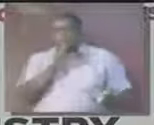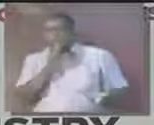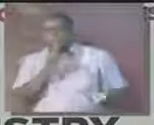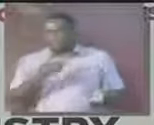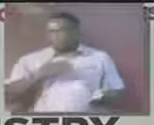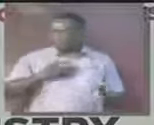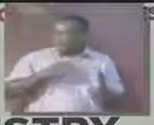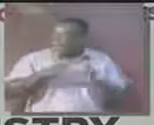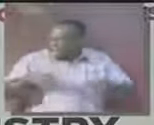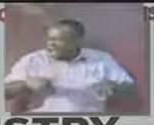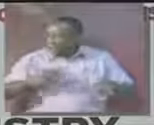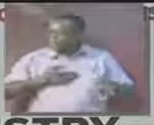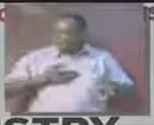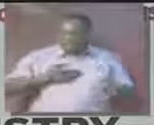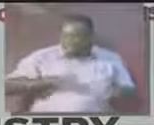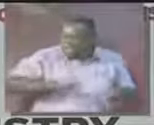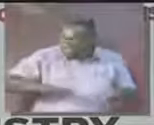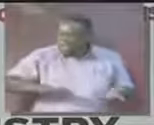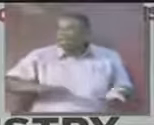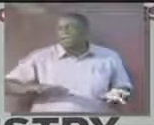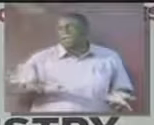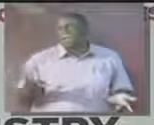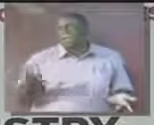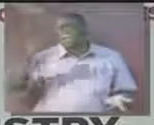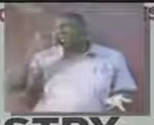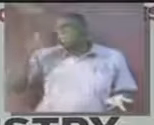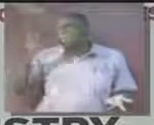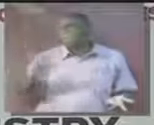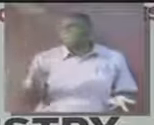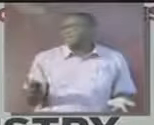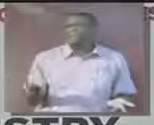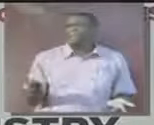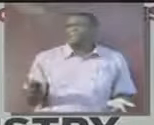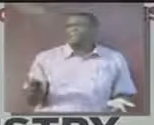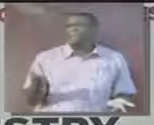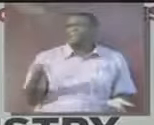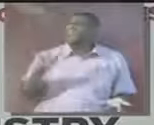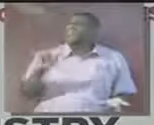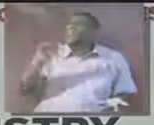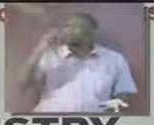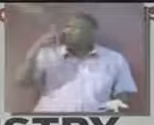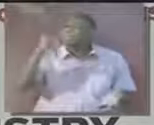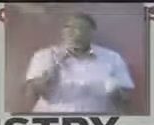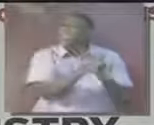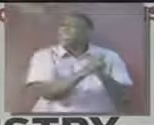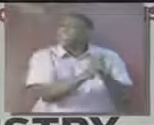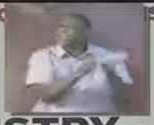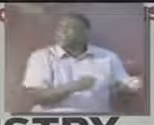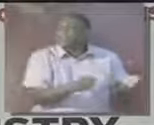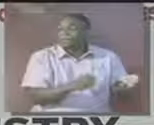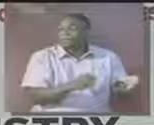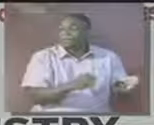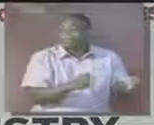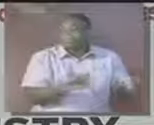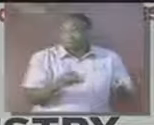space. That is academic, and that's for the lawyers. I am speaking to Trinidad and Tobago.